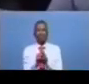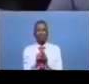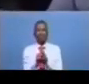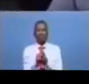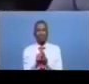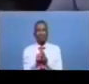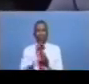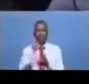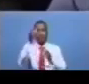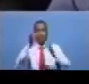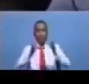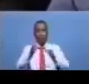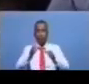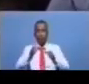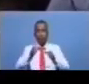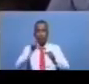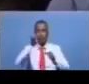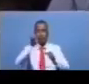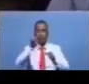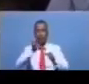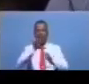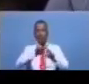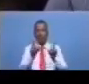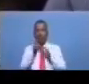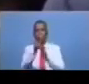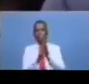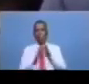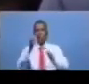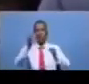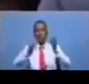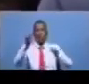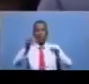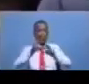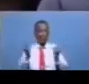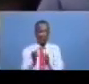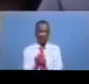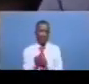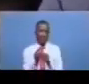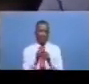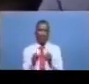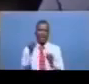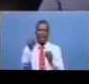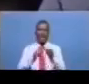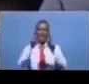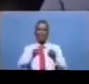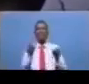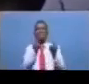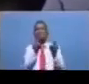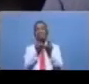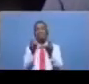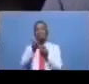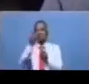different standard. We are asking the court to subject her to the very rules that every other person is subjected